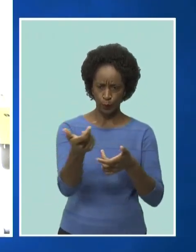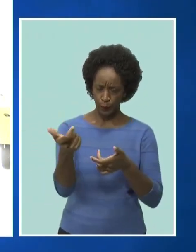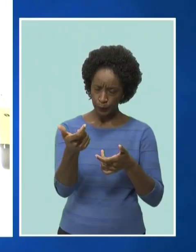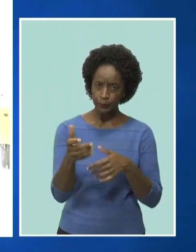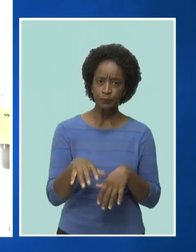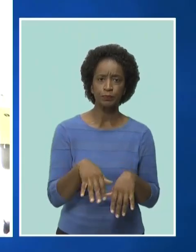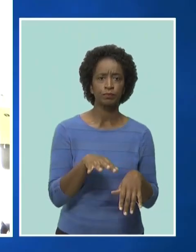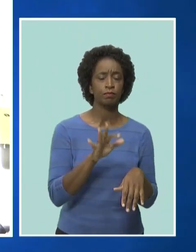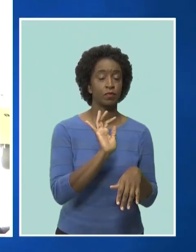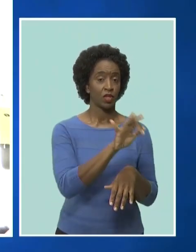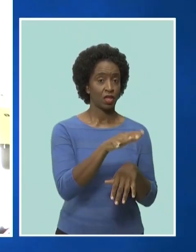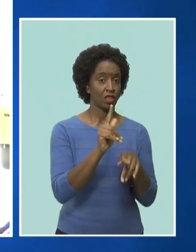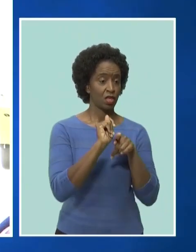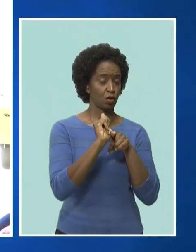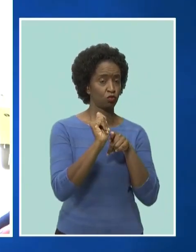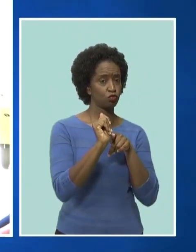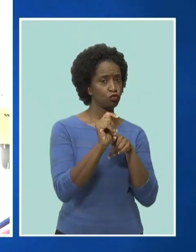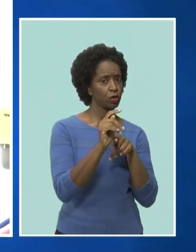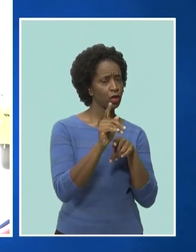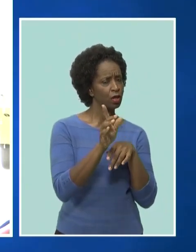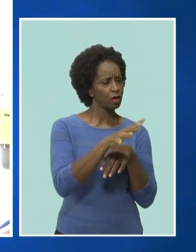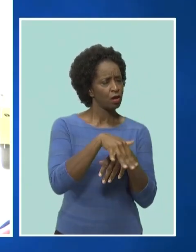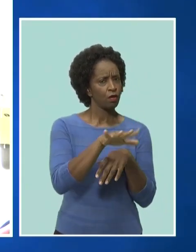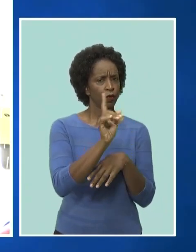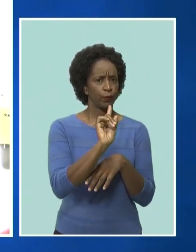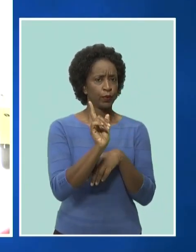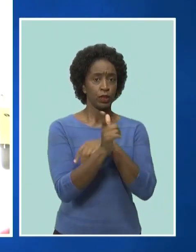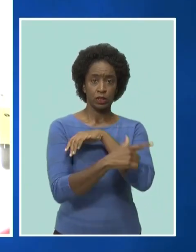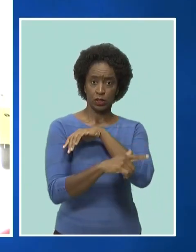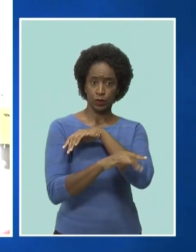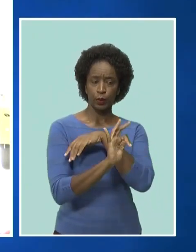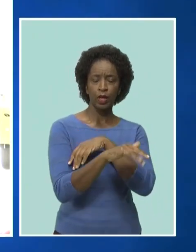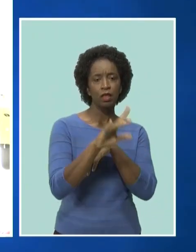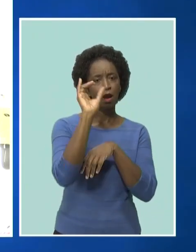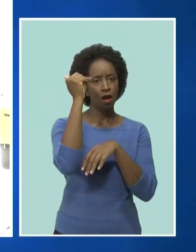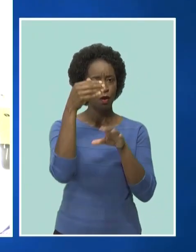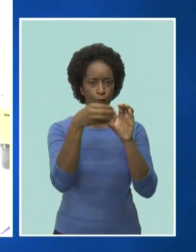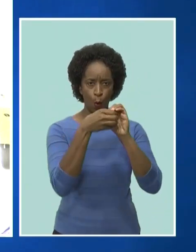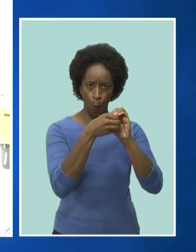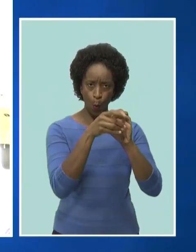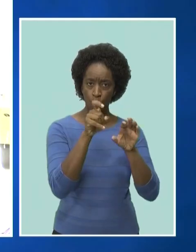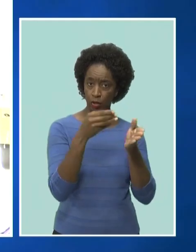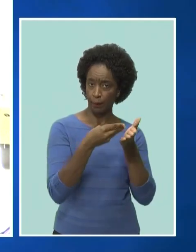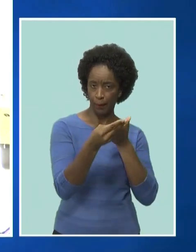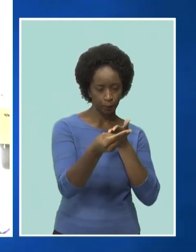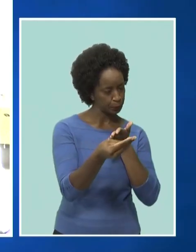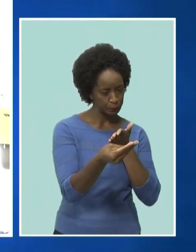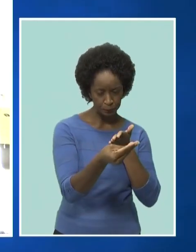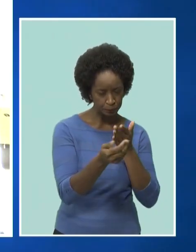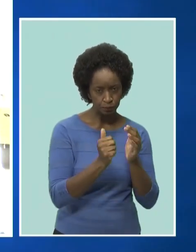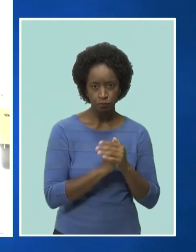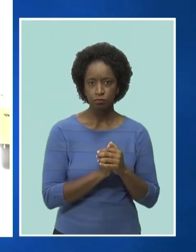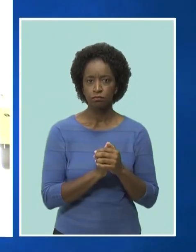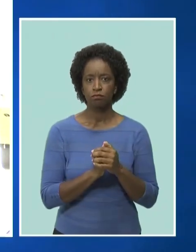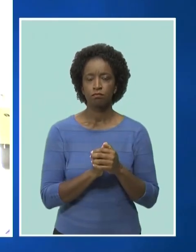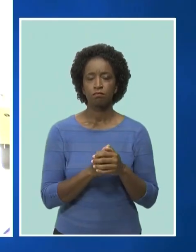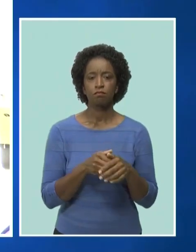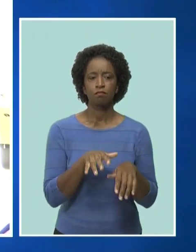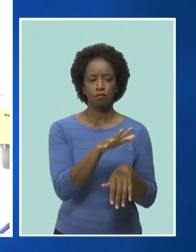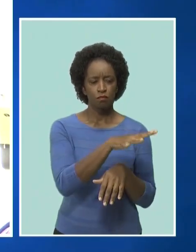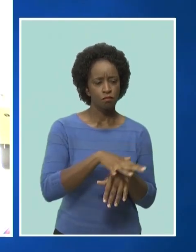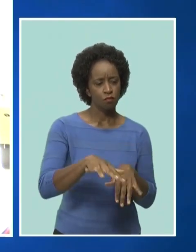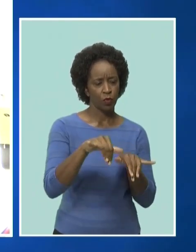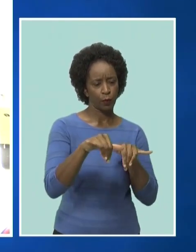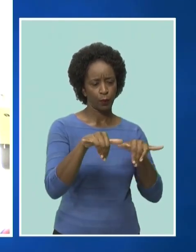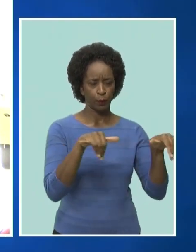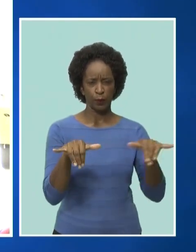It's government land, so we don't have to purchase that land. And it's about between 5 to 7 acres of land.